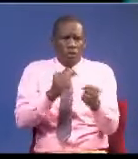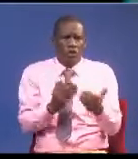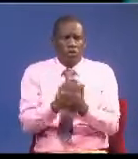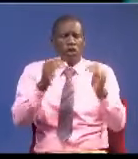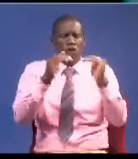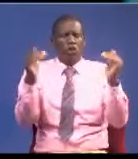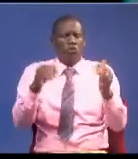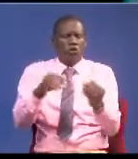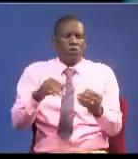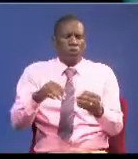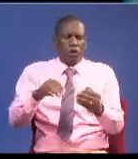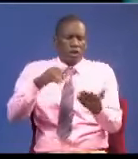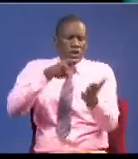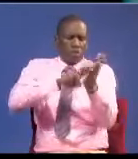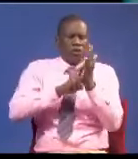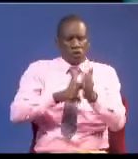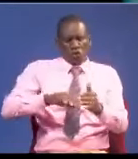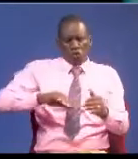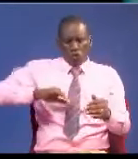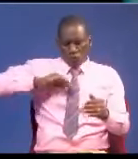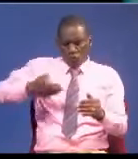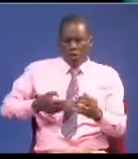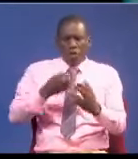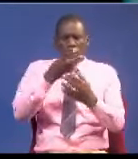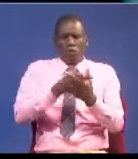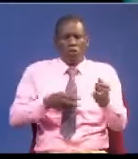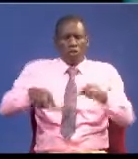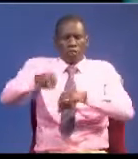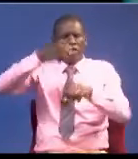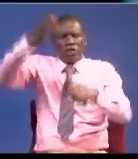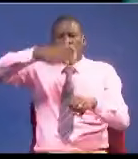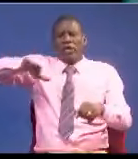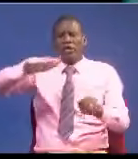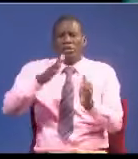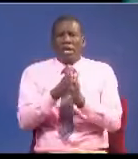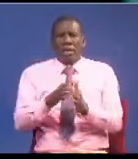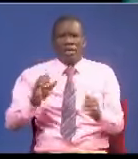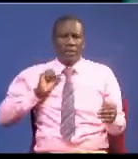women in both the National Assembly and the Senate.